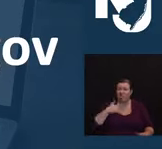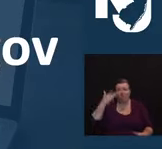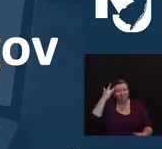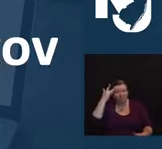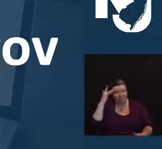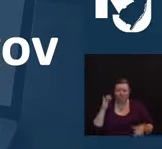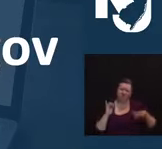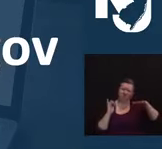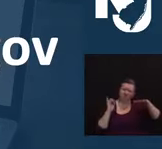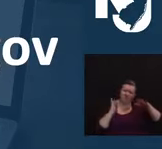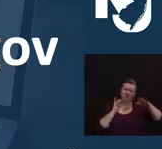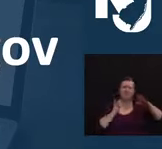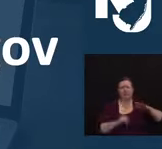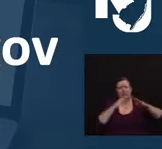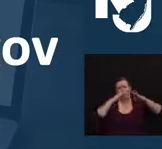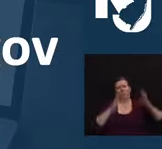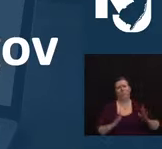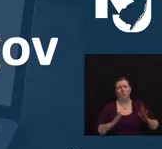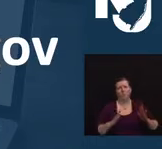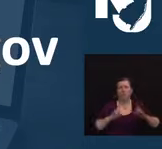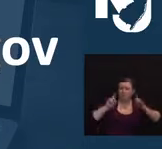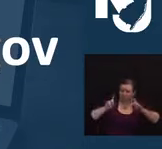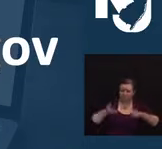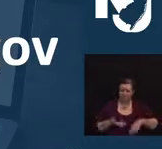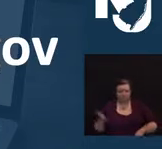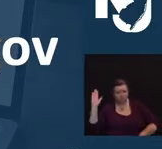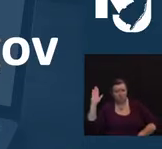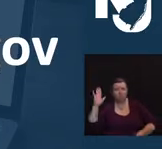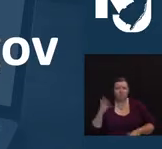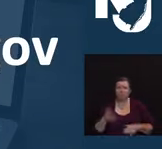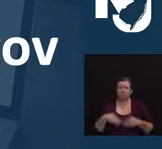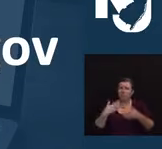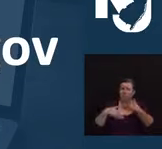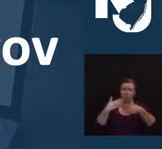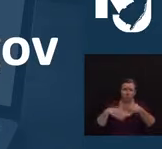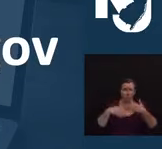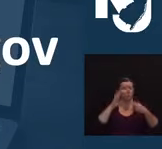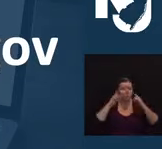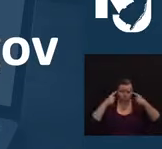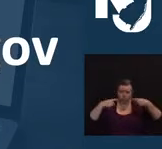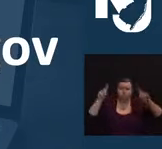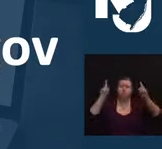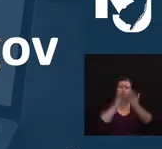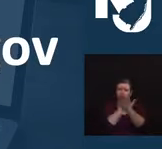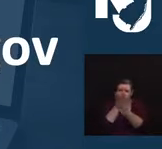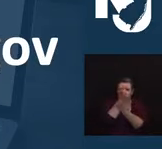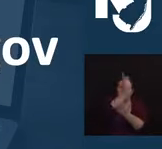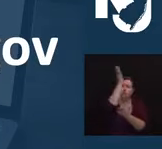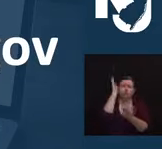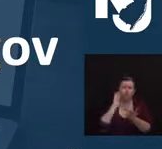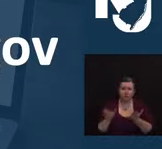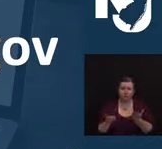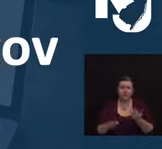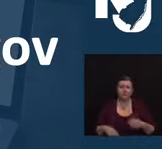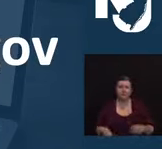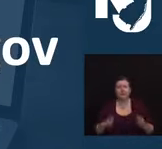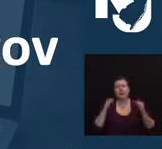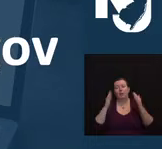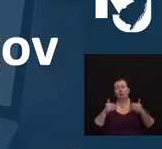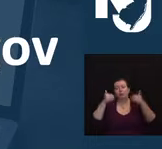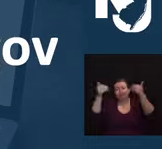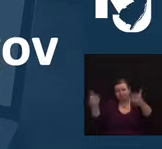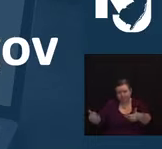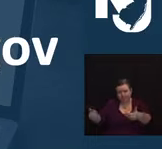right point. Keep doing that, folks, and we will get there. Now, moving forward, as we have noted many times, there are multiple